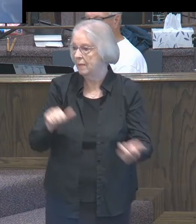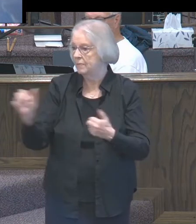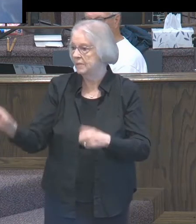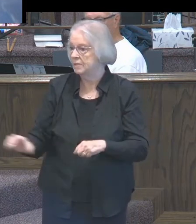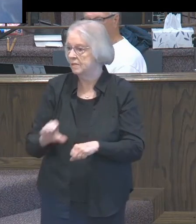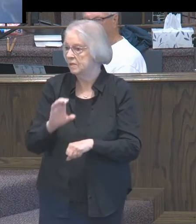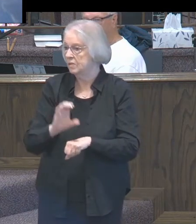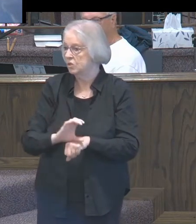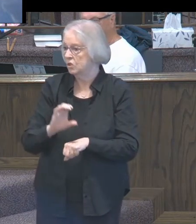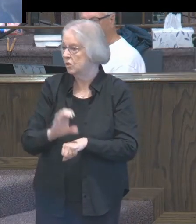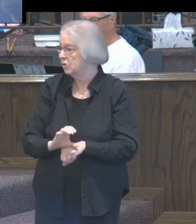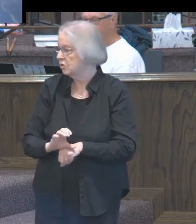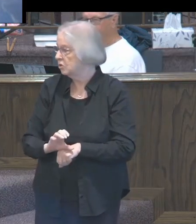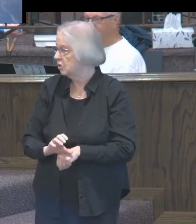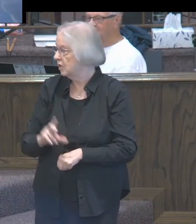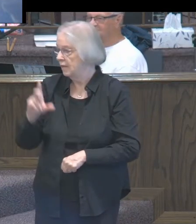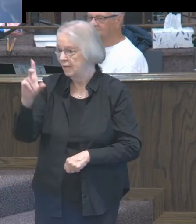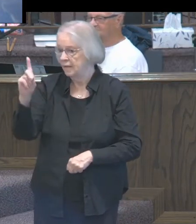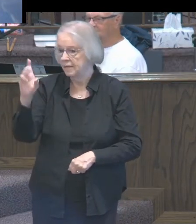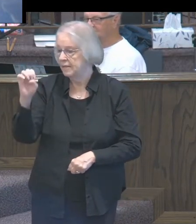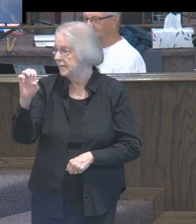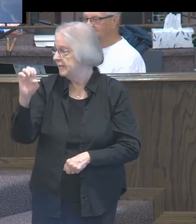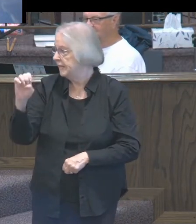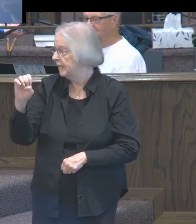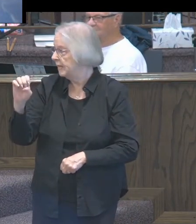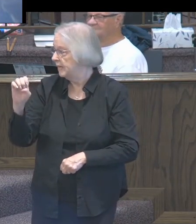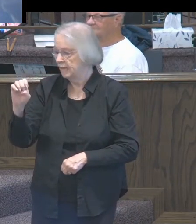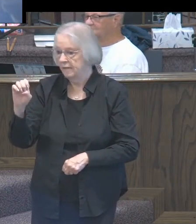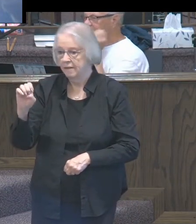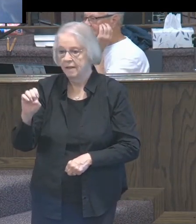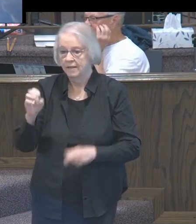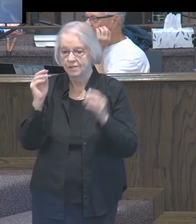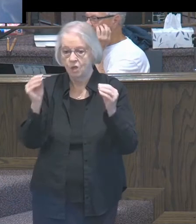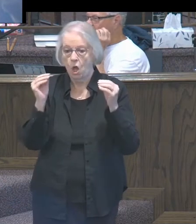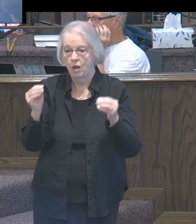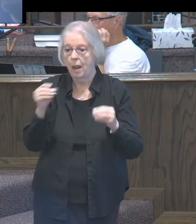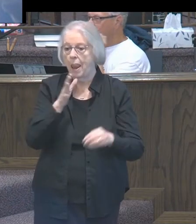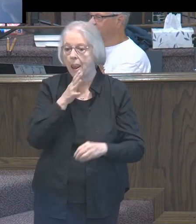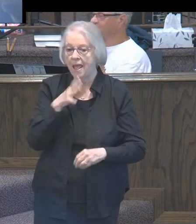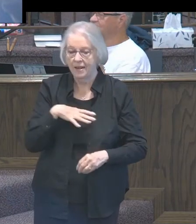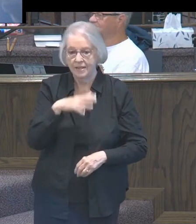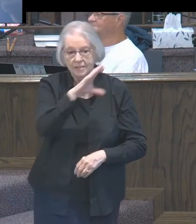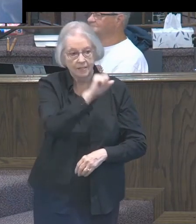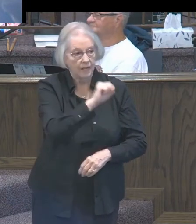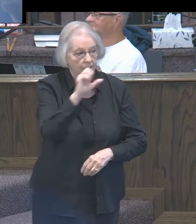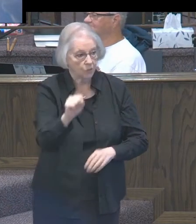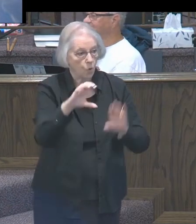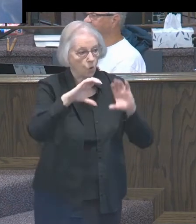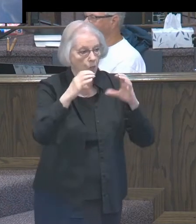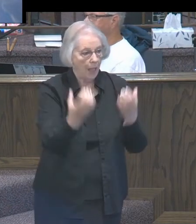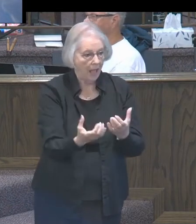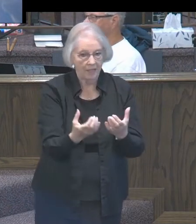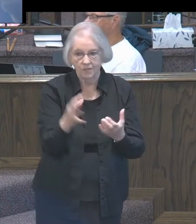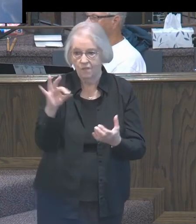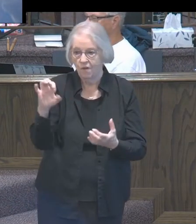you. D, Psalm 46 says, God is our refuge and strength at the beginning, right? A very present help in trouble,